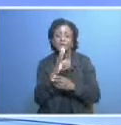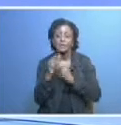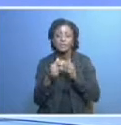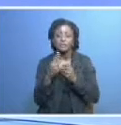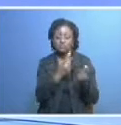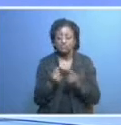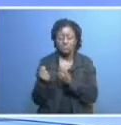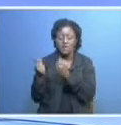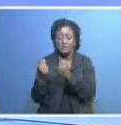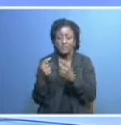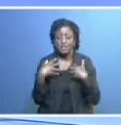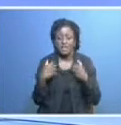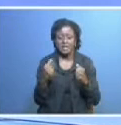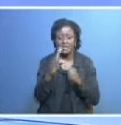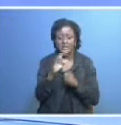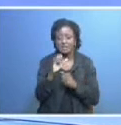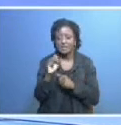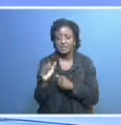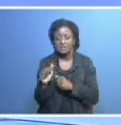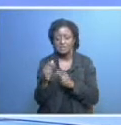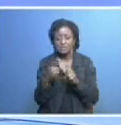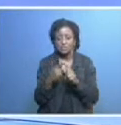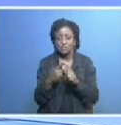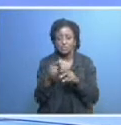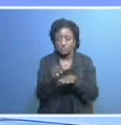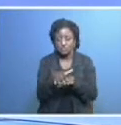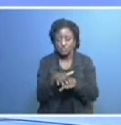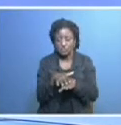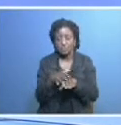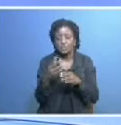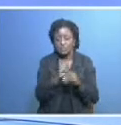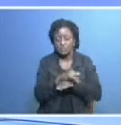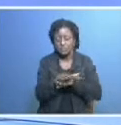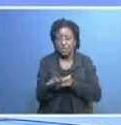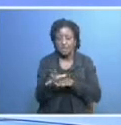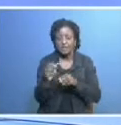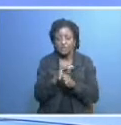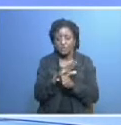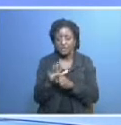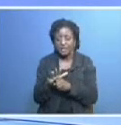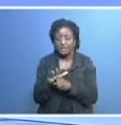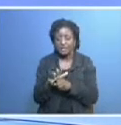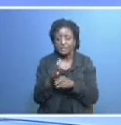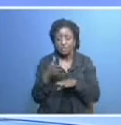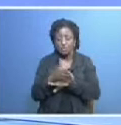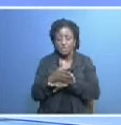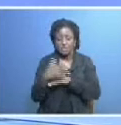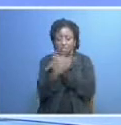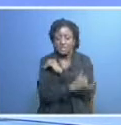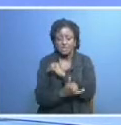visa designed to mitigate the spread of the COVID-19 cases across the country. The document again